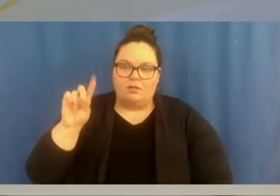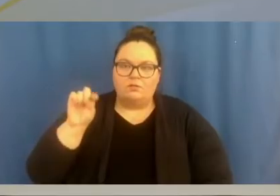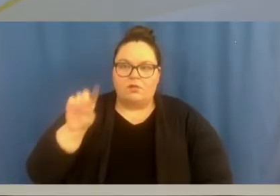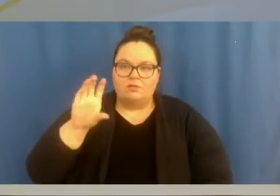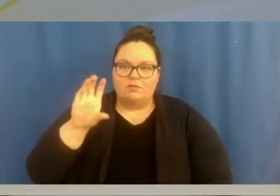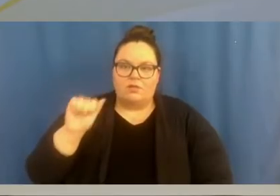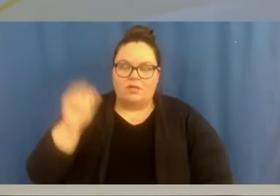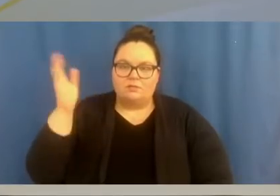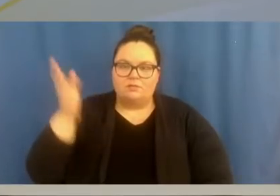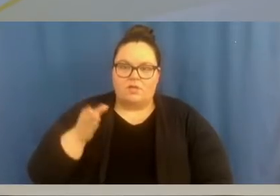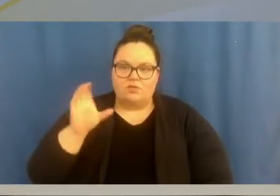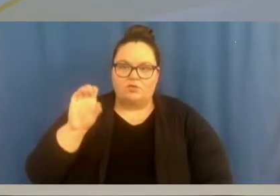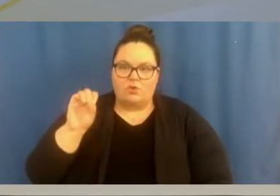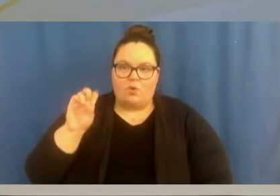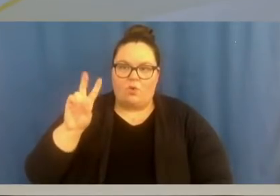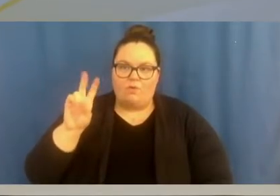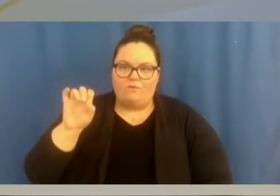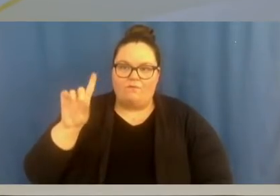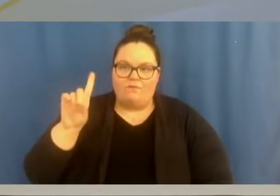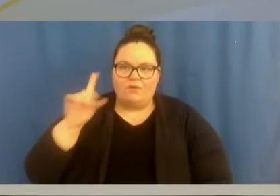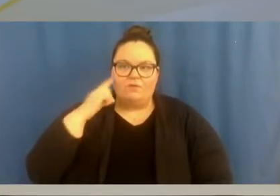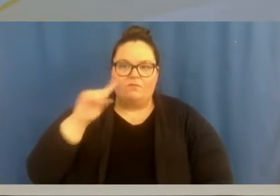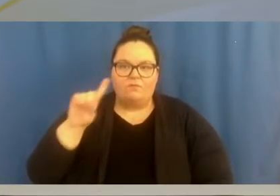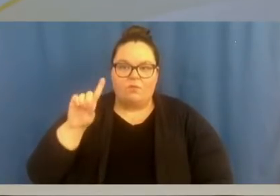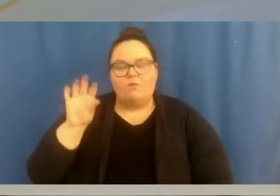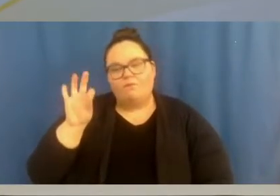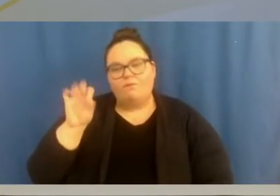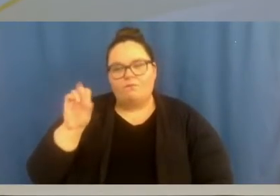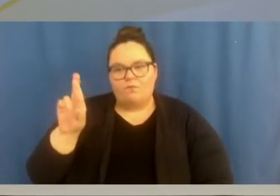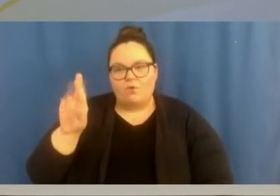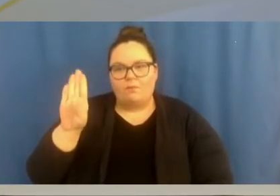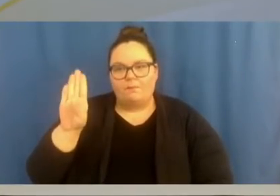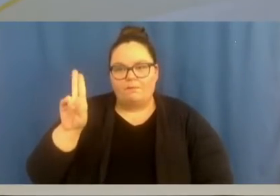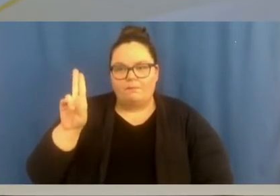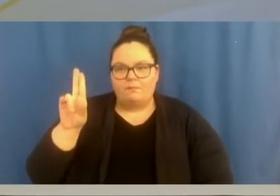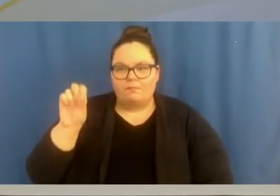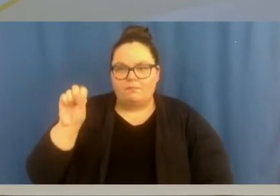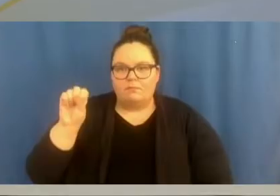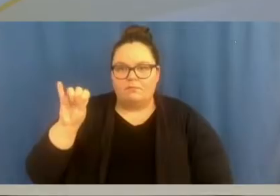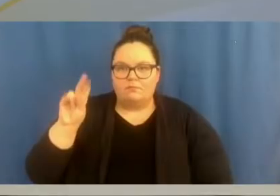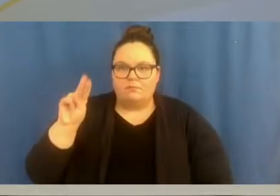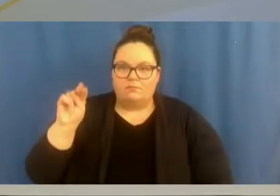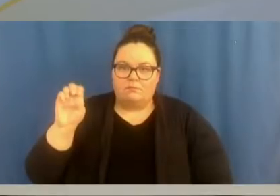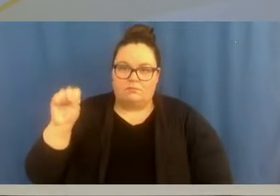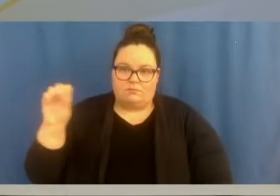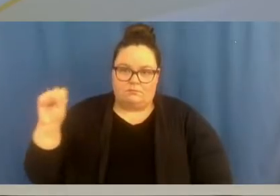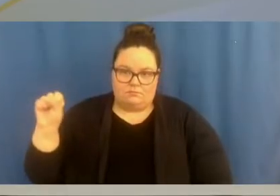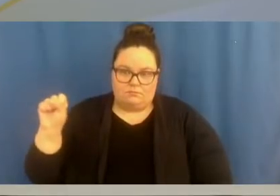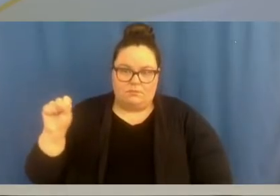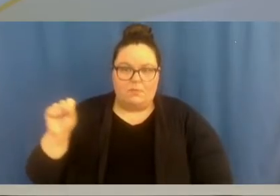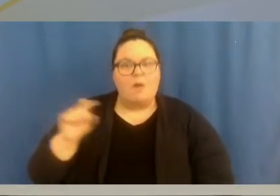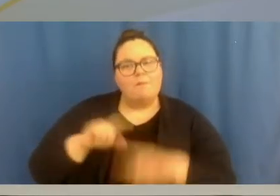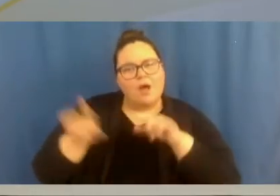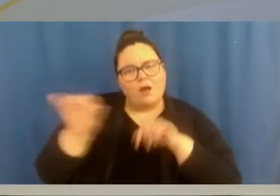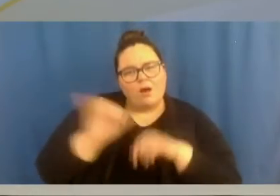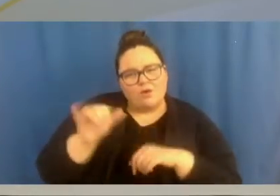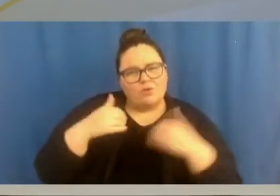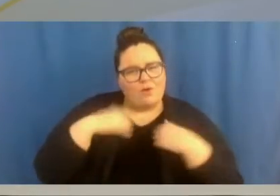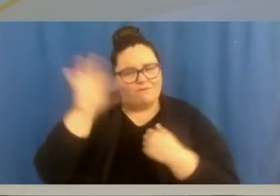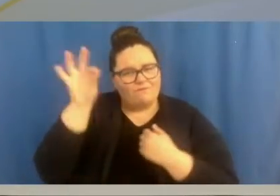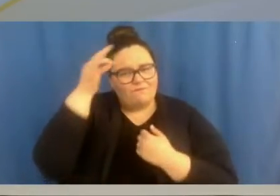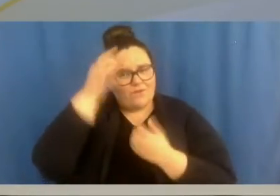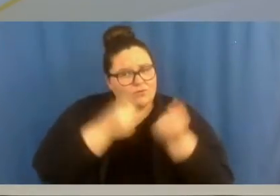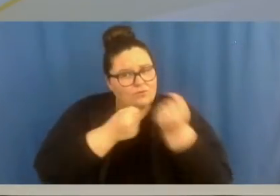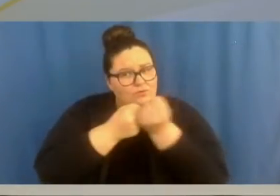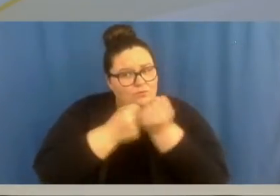Also, I want to note that this program is in addition to what workers are eligible for through federal supports. Those federal supports